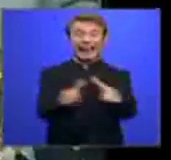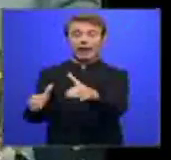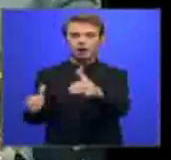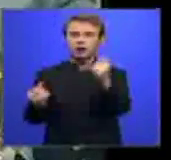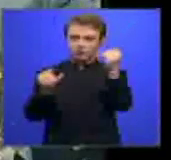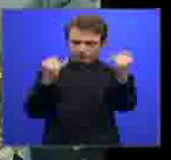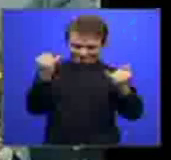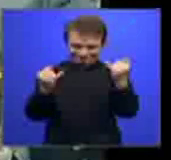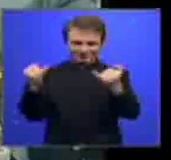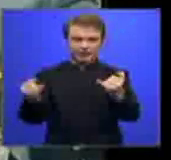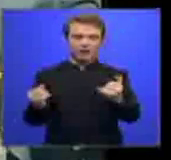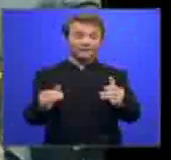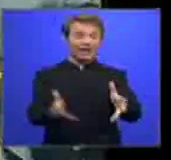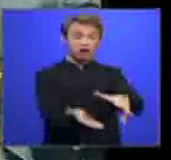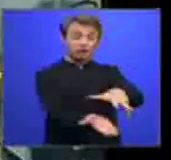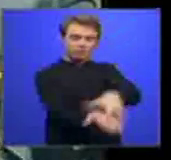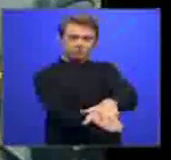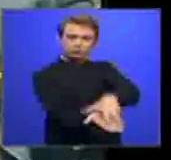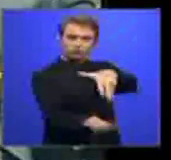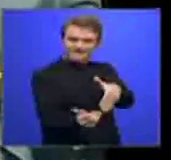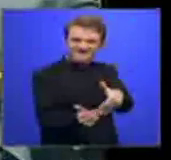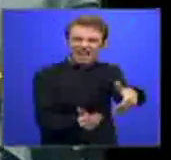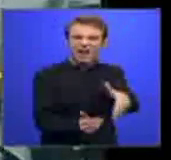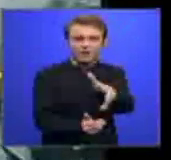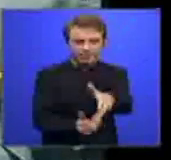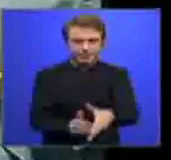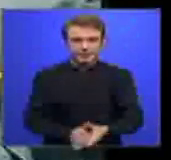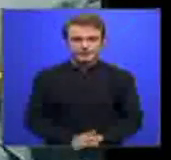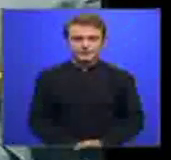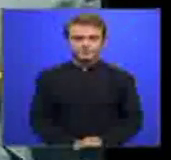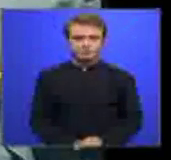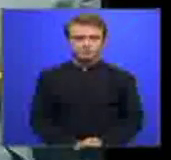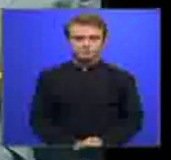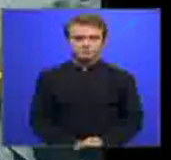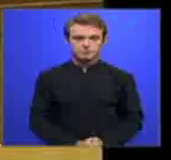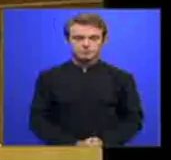sector across all provinces.